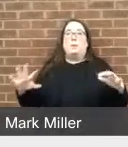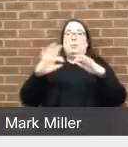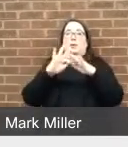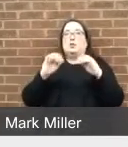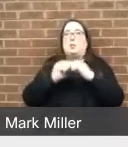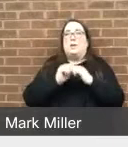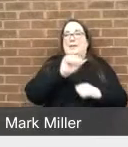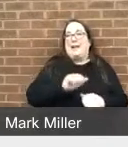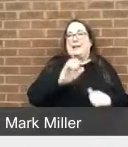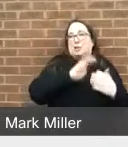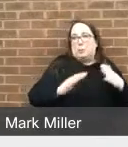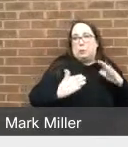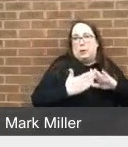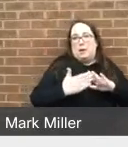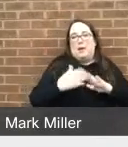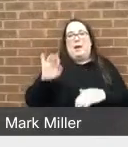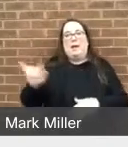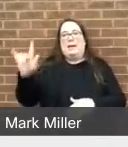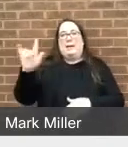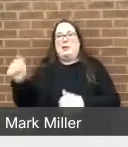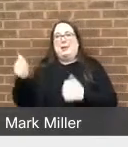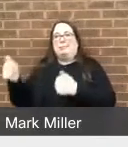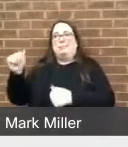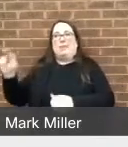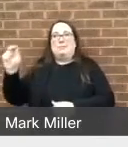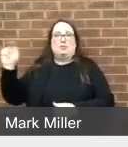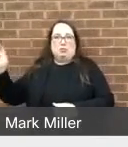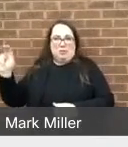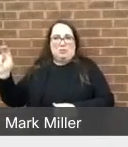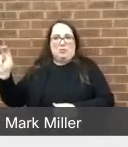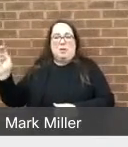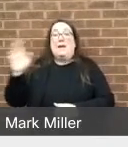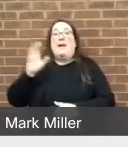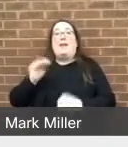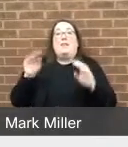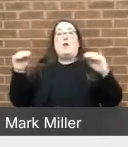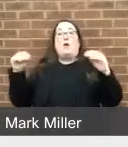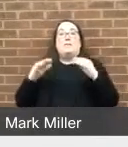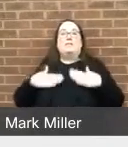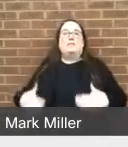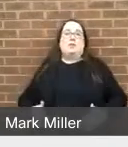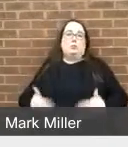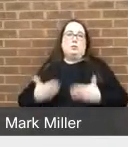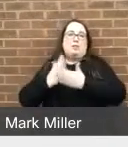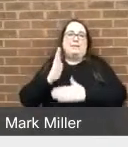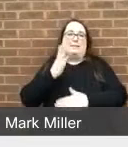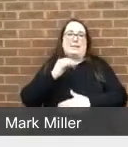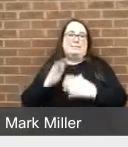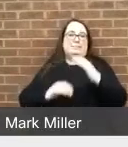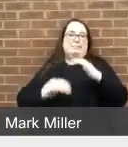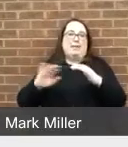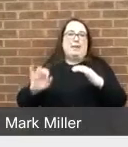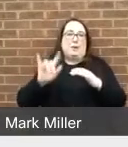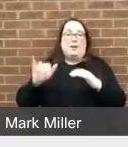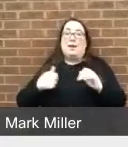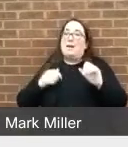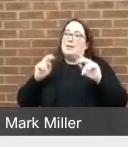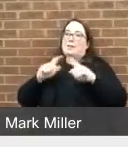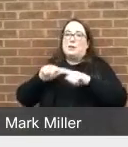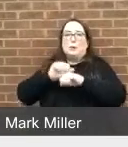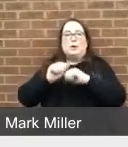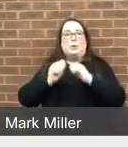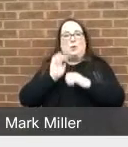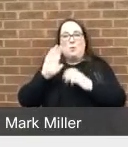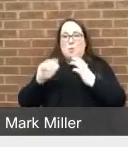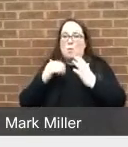Asian community and county administration, as well as the Office of Human Rights and Equity. I look forward to working with each and